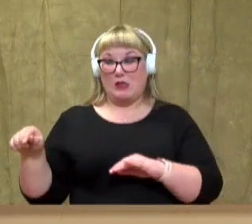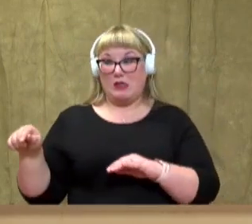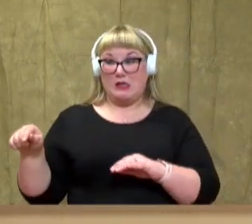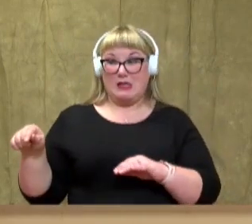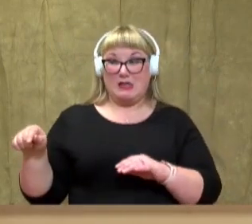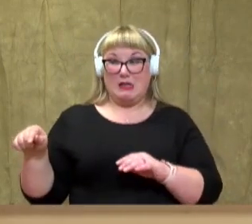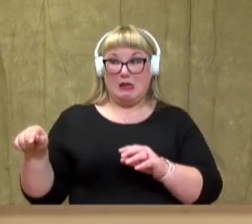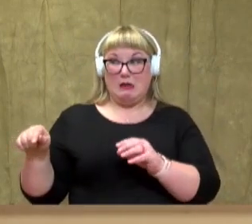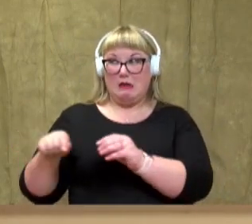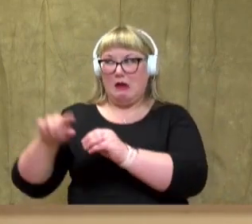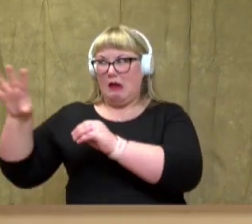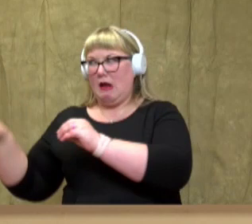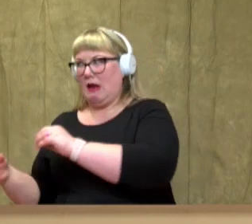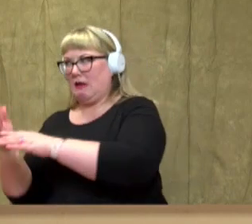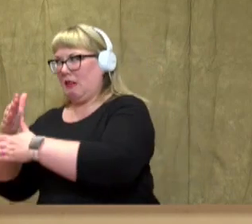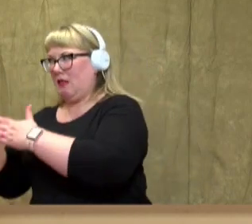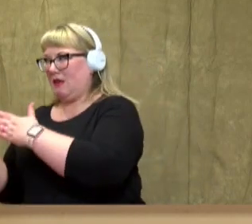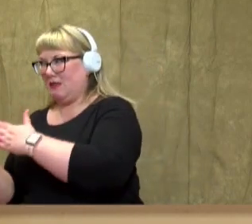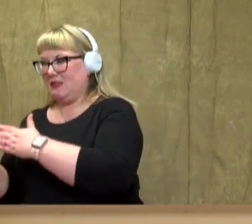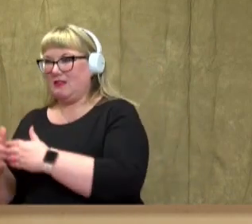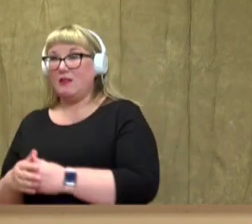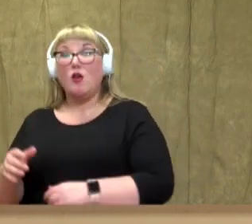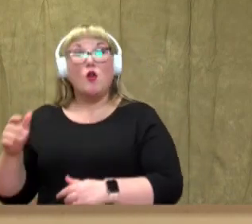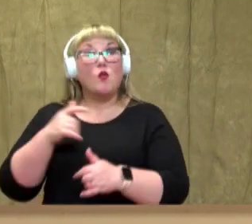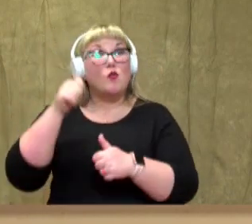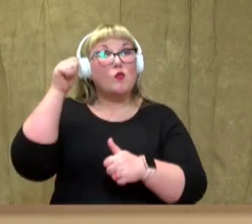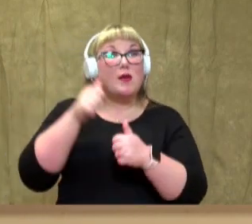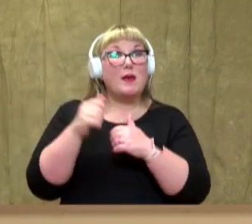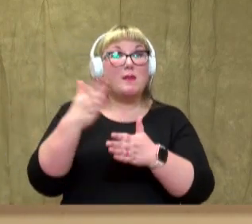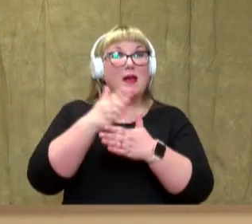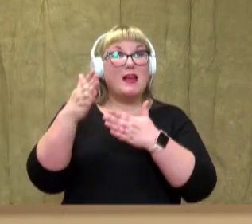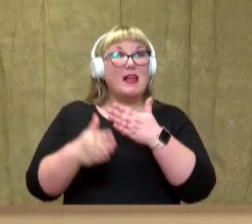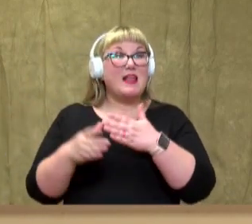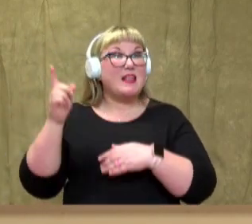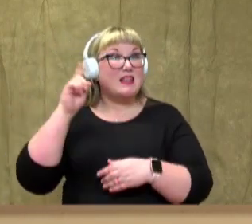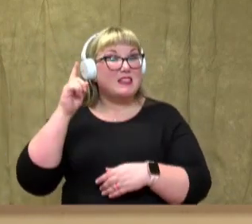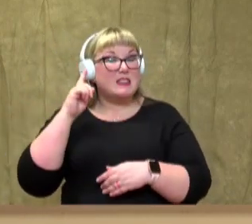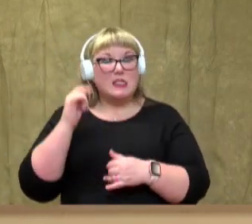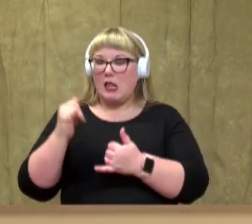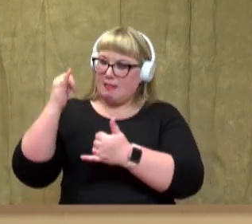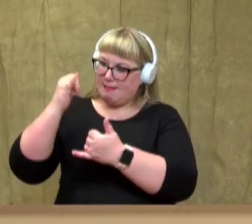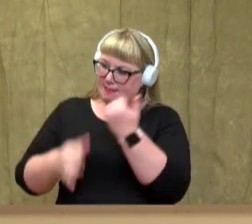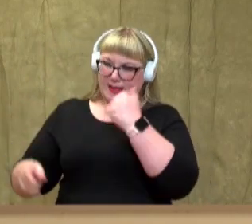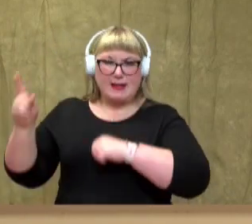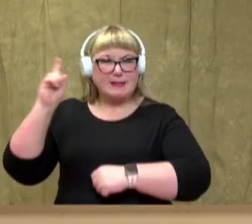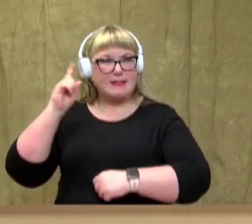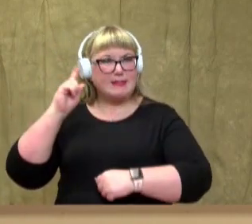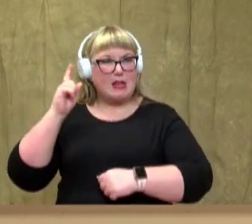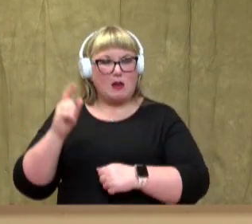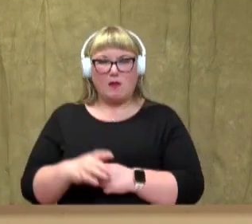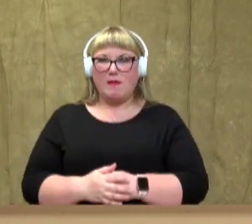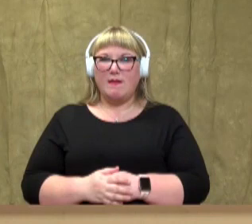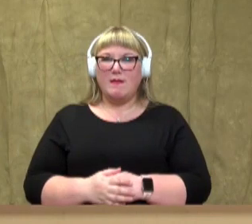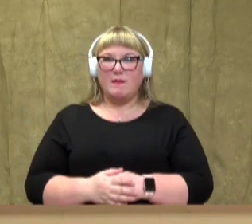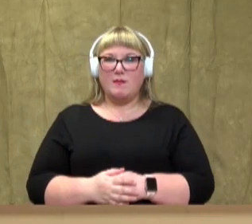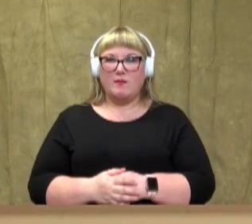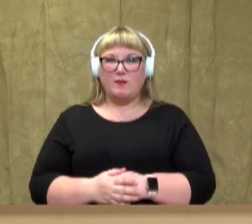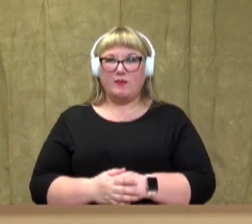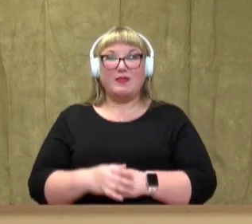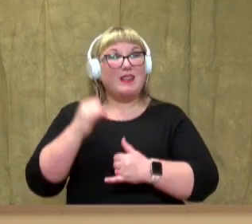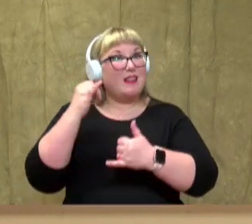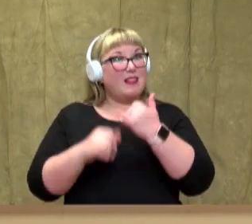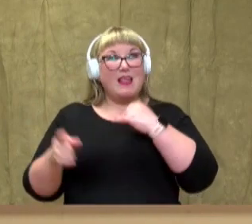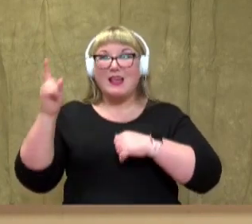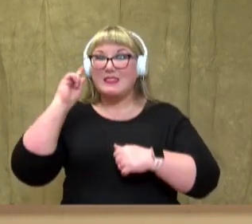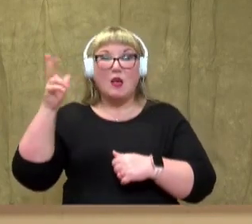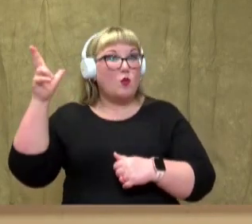the end of the word. Remember, the ending sound is the caboose. It is the last sound in line. And it's the last sound in the word